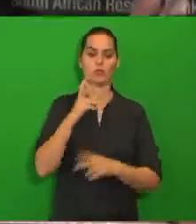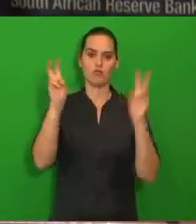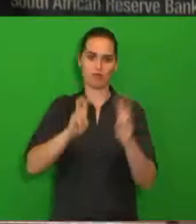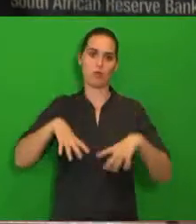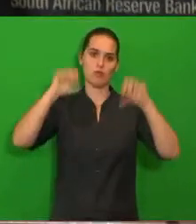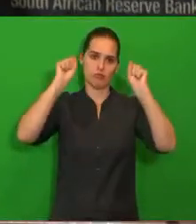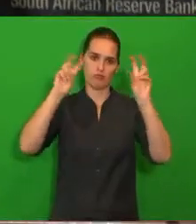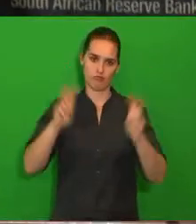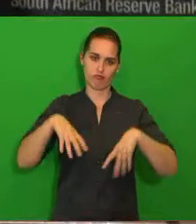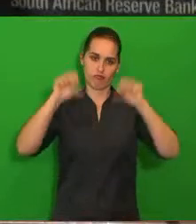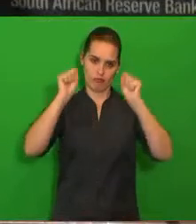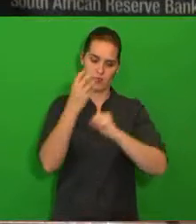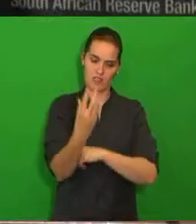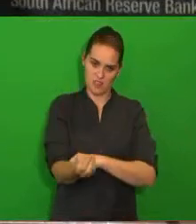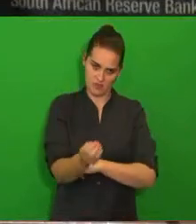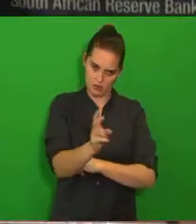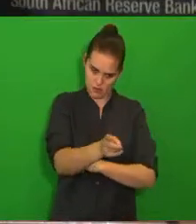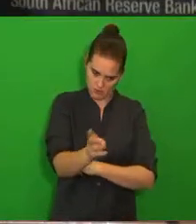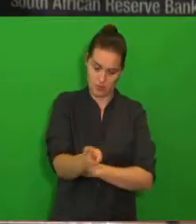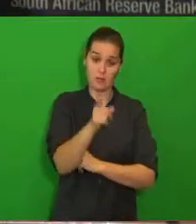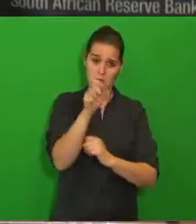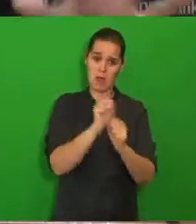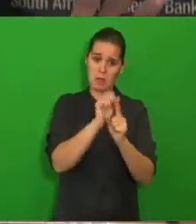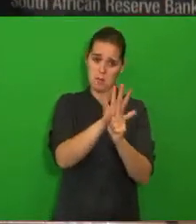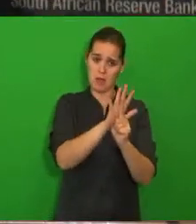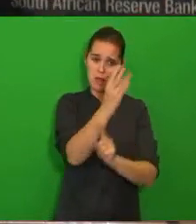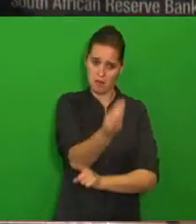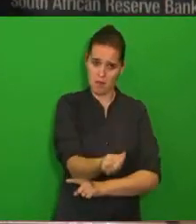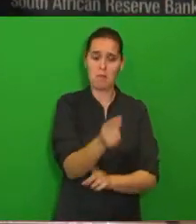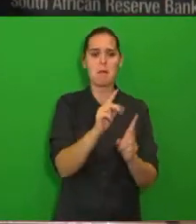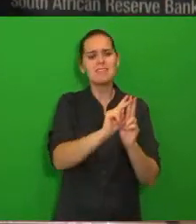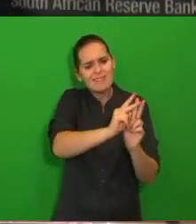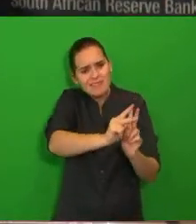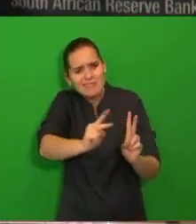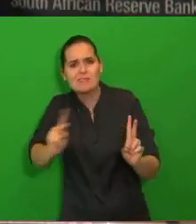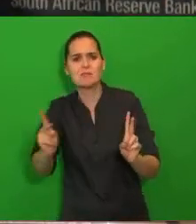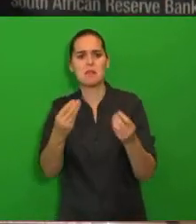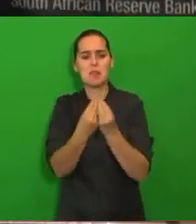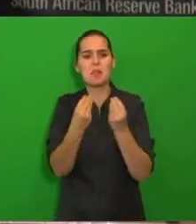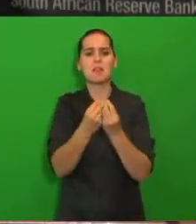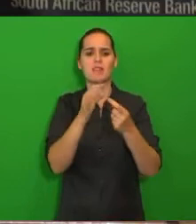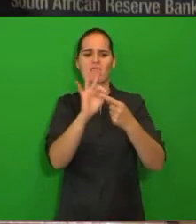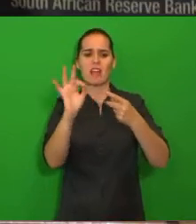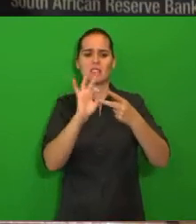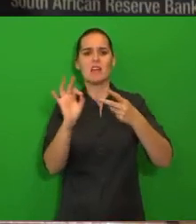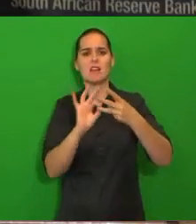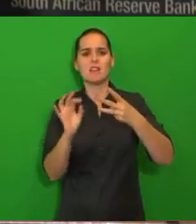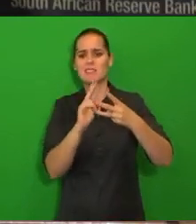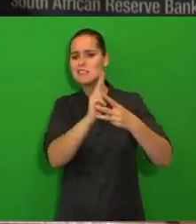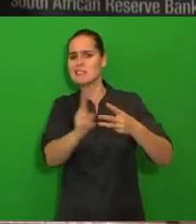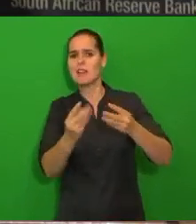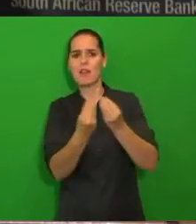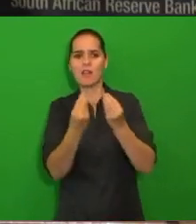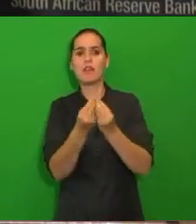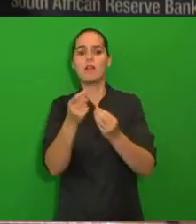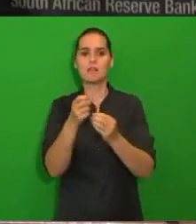did have an impact, but there are a number of other factors here